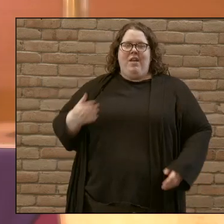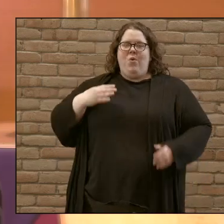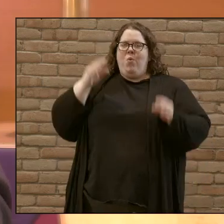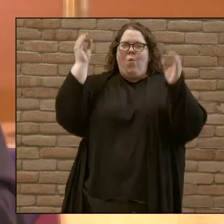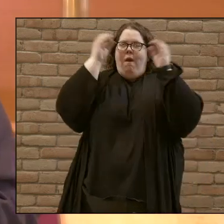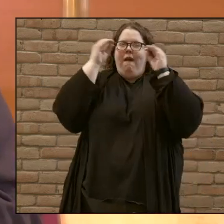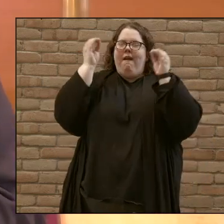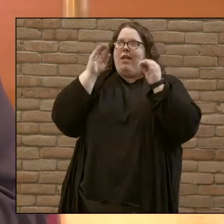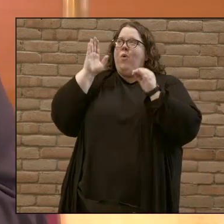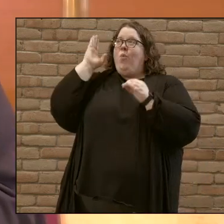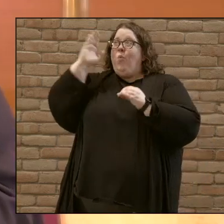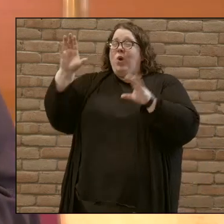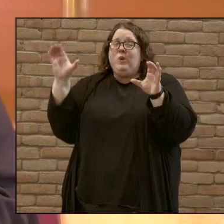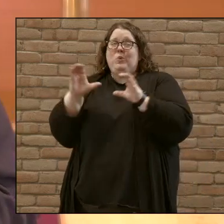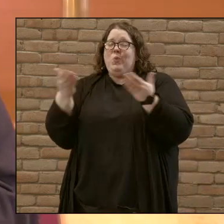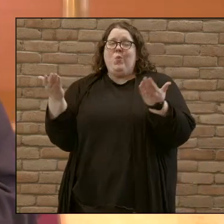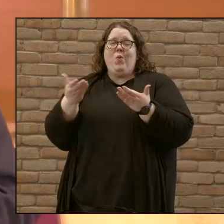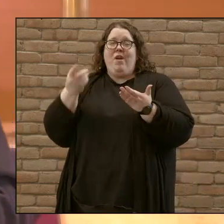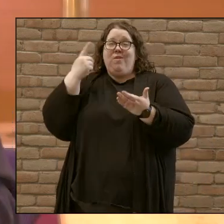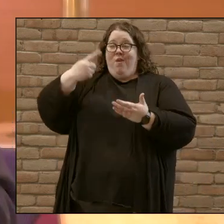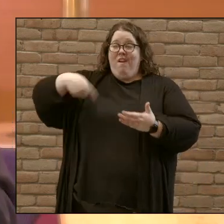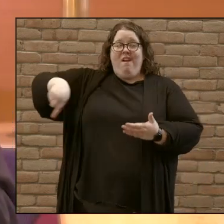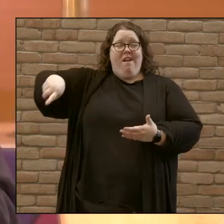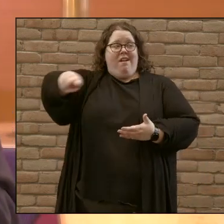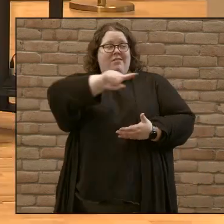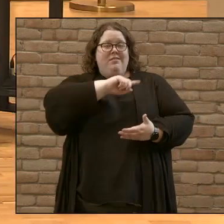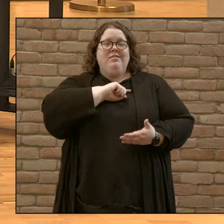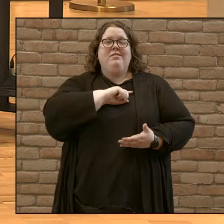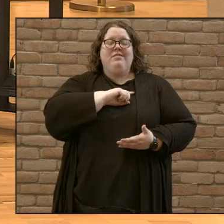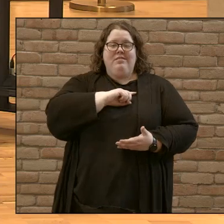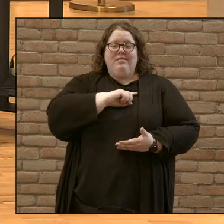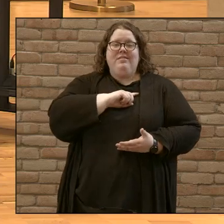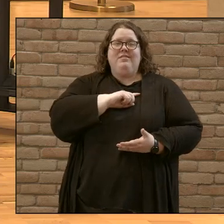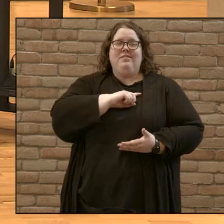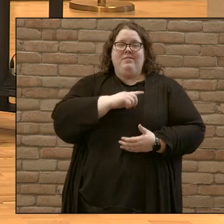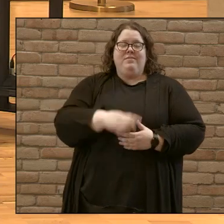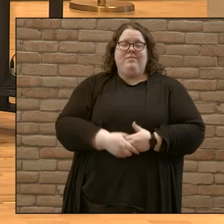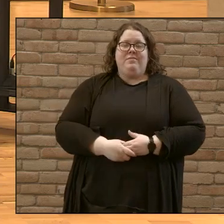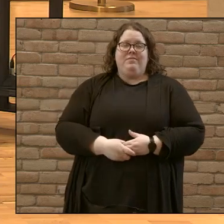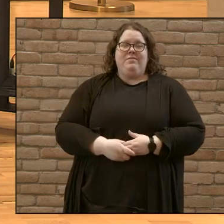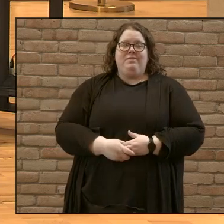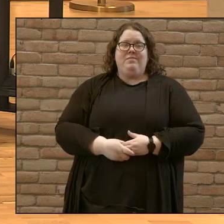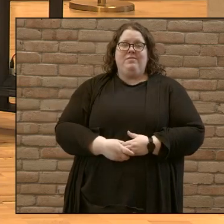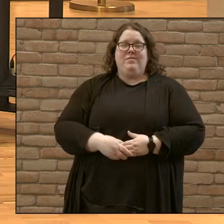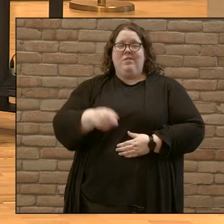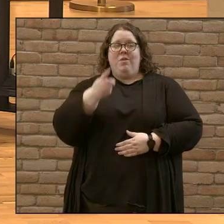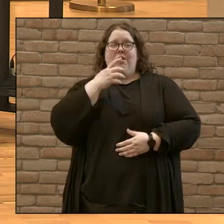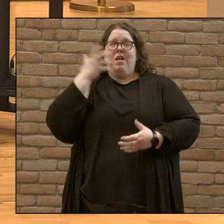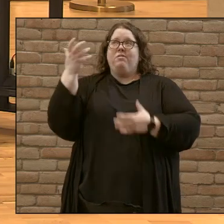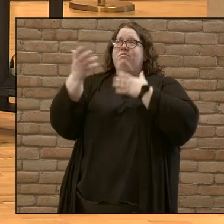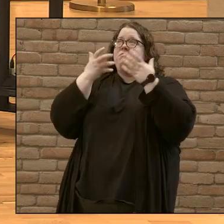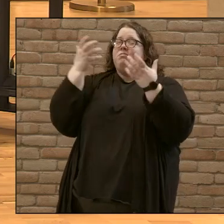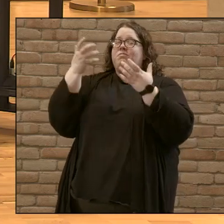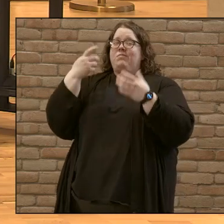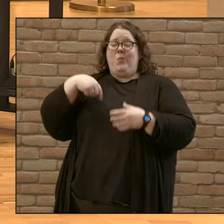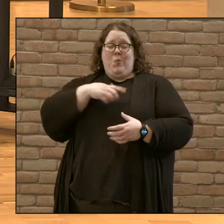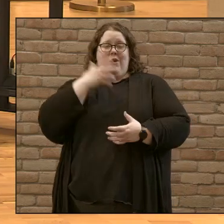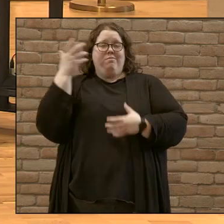for all of us, as they cried out, as we cry out. You